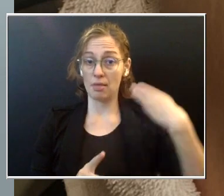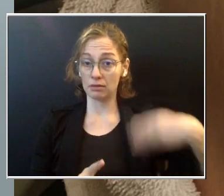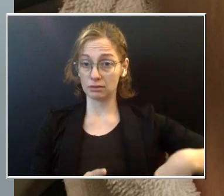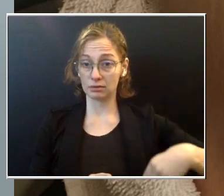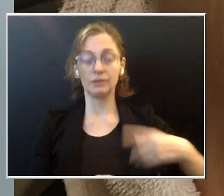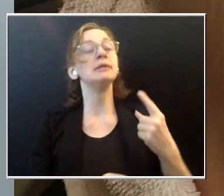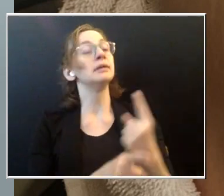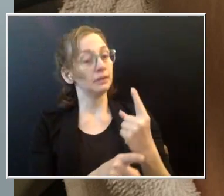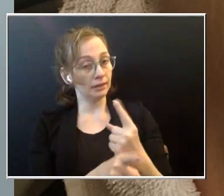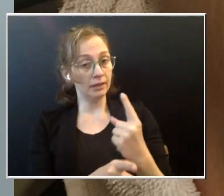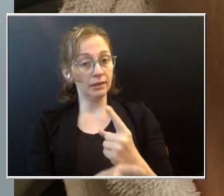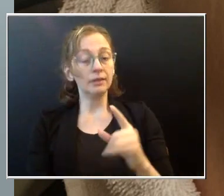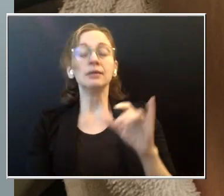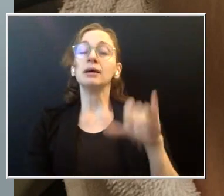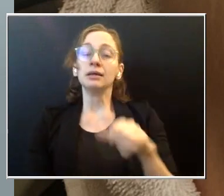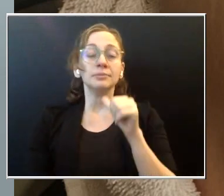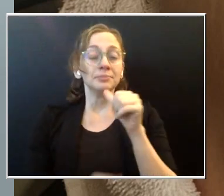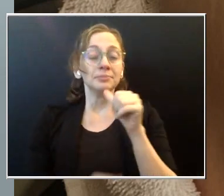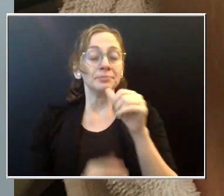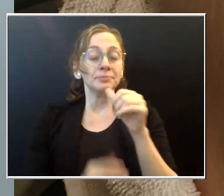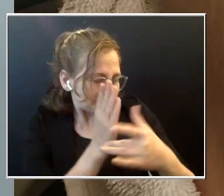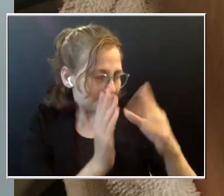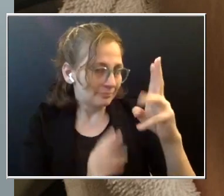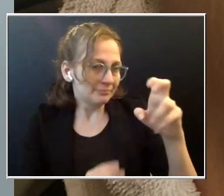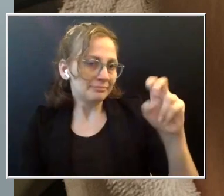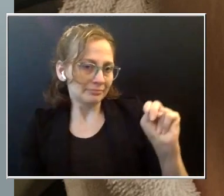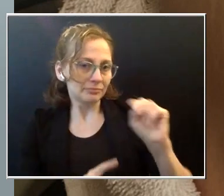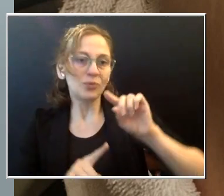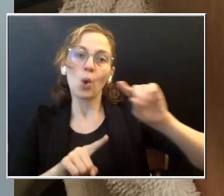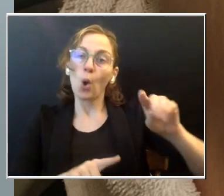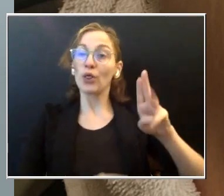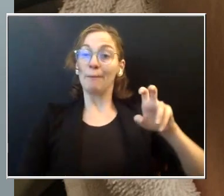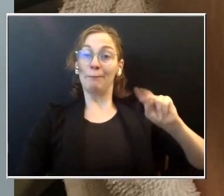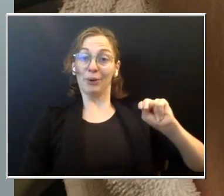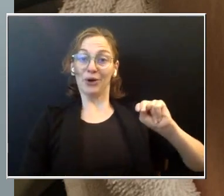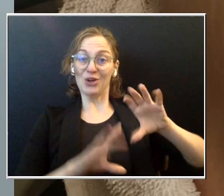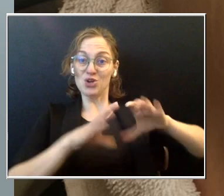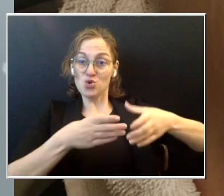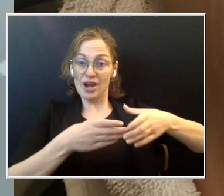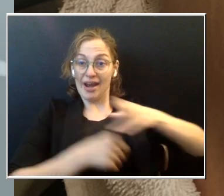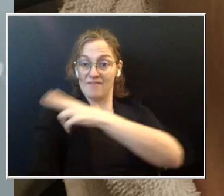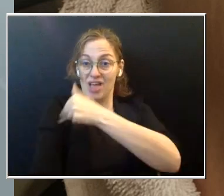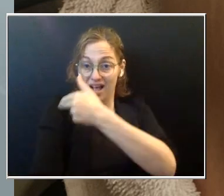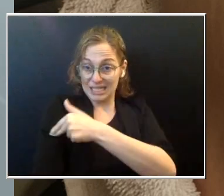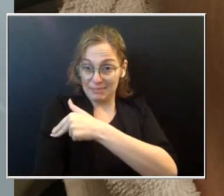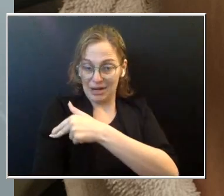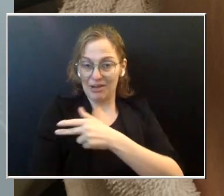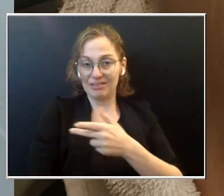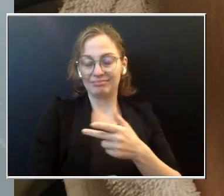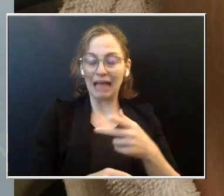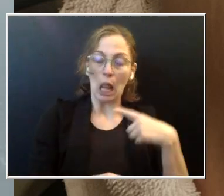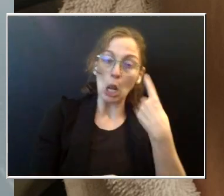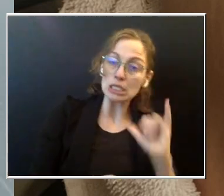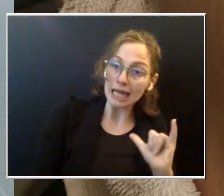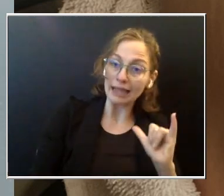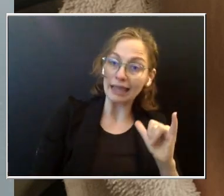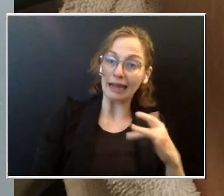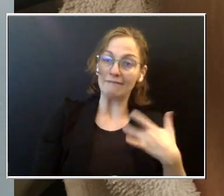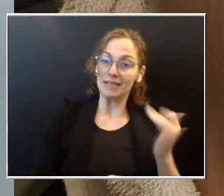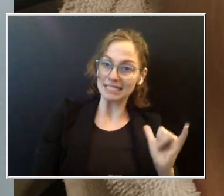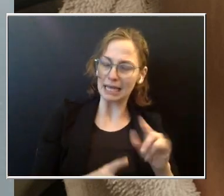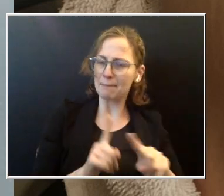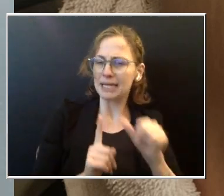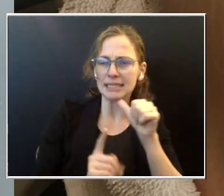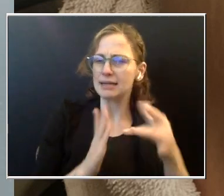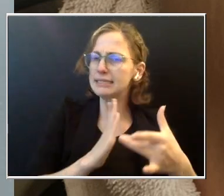a burn unit. It looks like a burn, it feels like a burn, but technically no. And we would, in a sense, treat it like a burn. And so when we